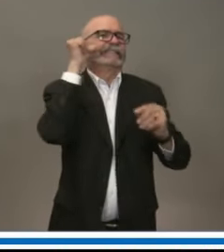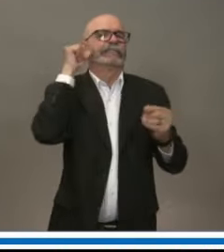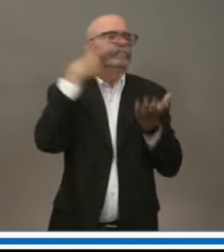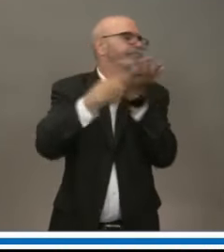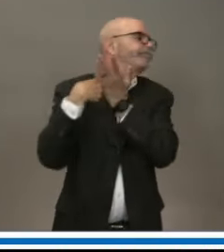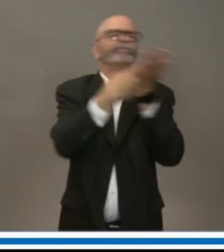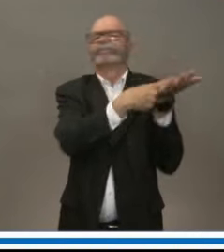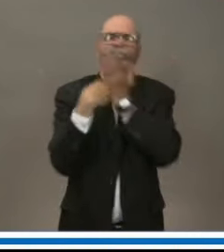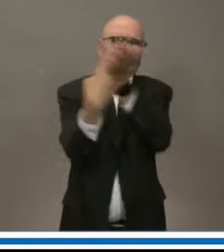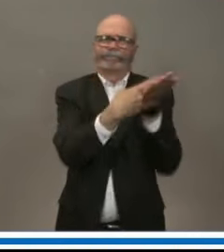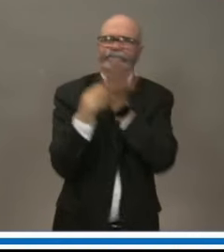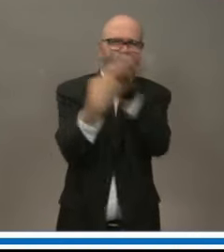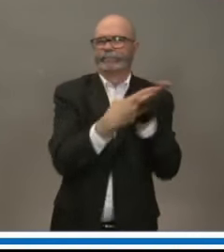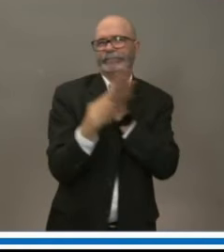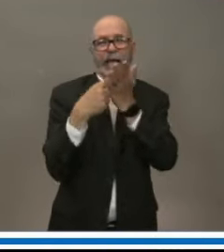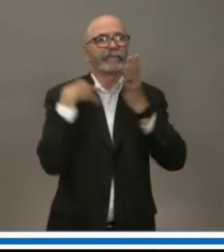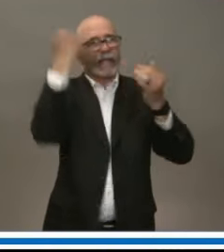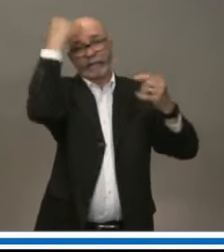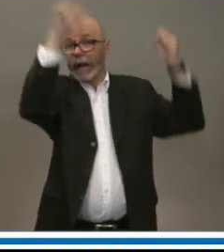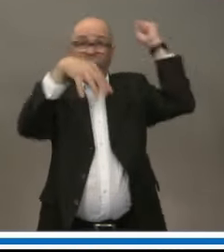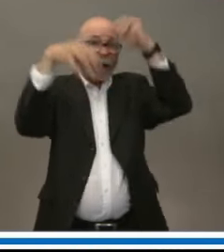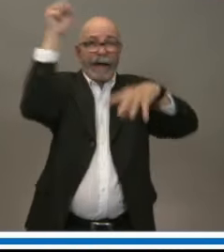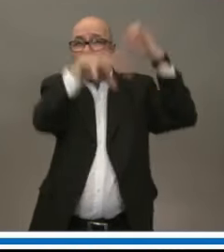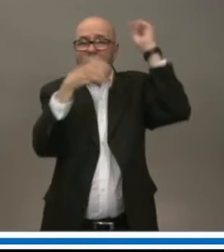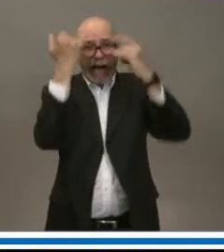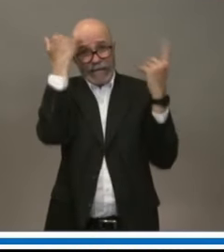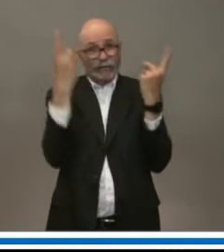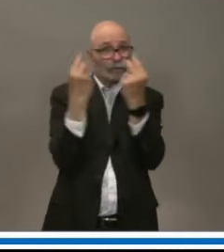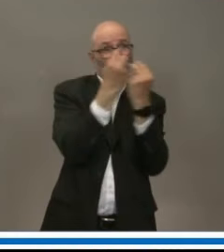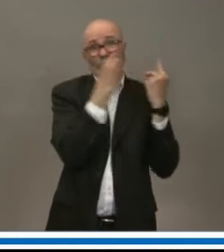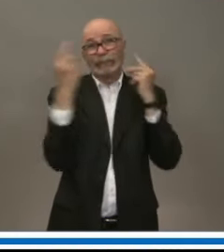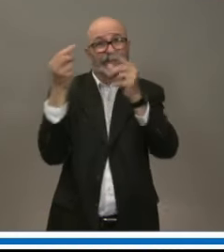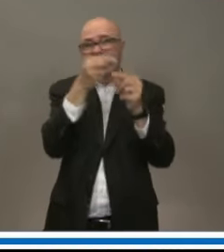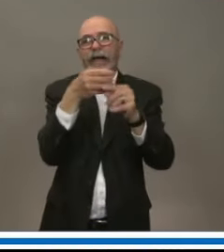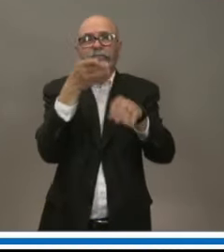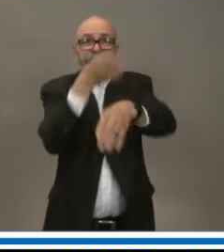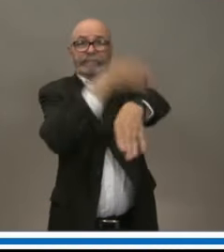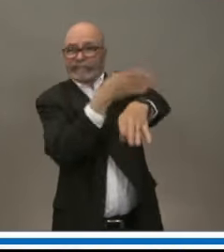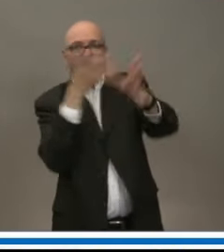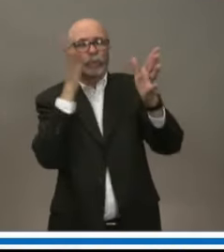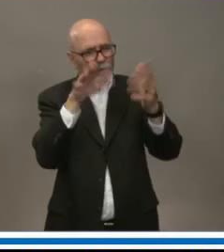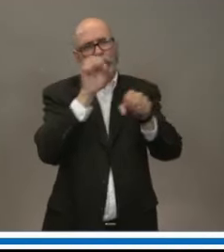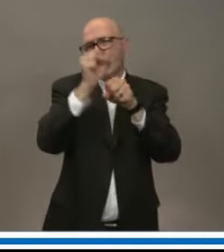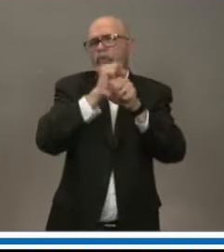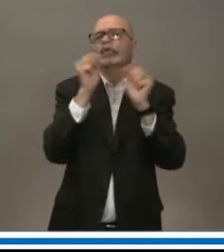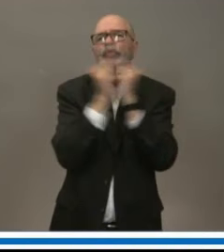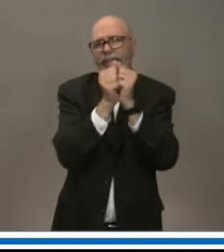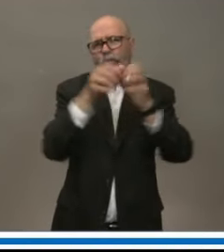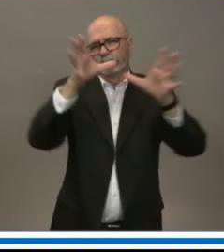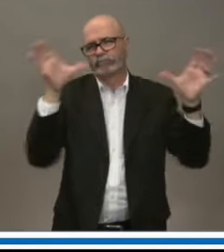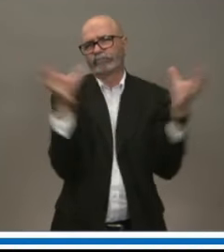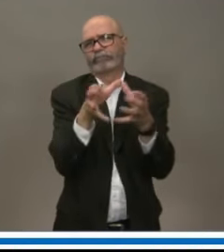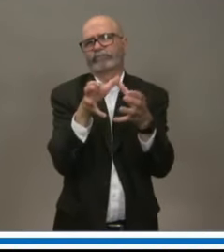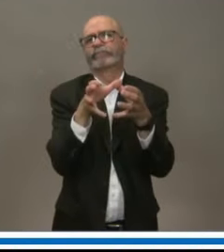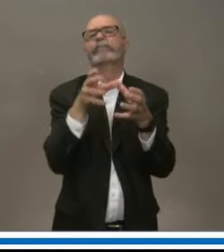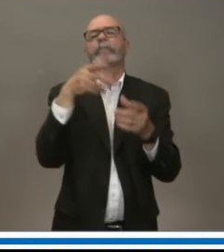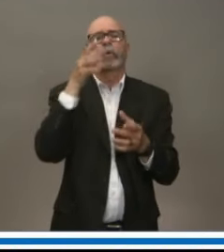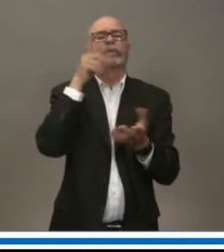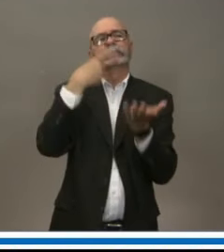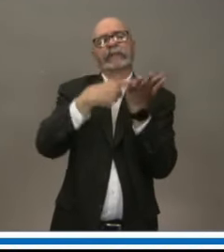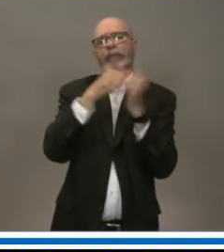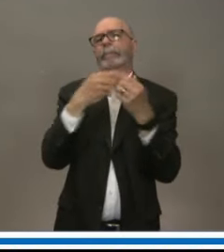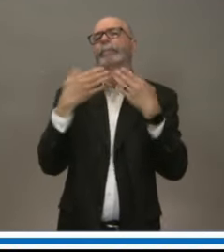some potential ideas and solutions, and we're working our way through that. And Minister Porter will still collaborate them, and when we have a final decision, we'll communicate